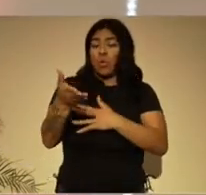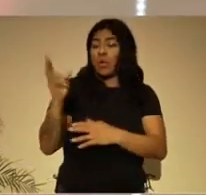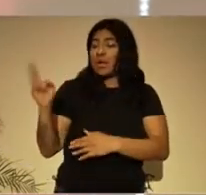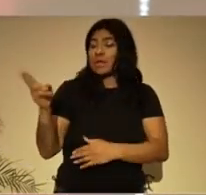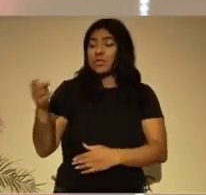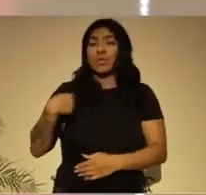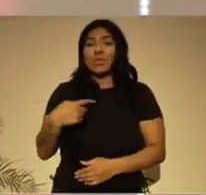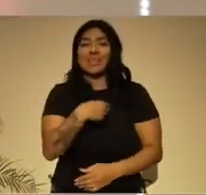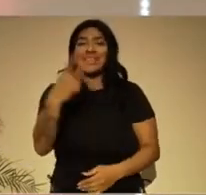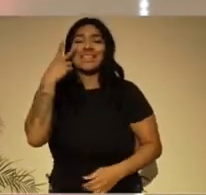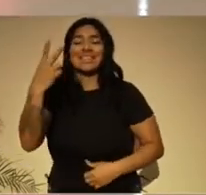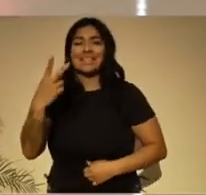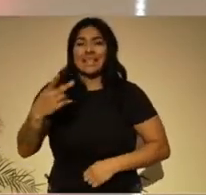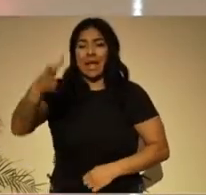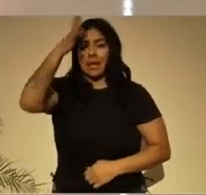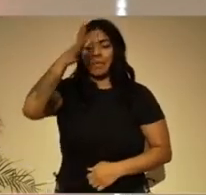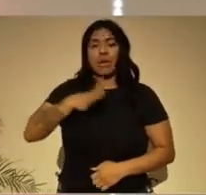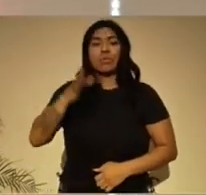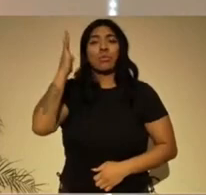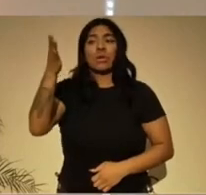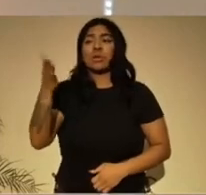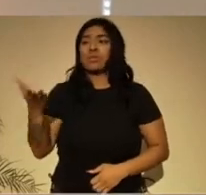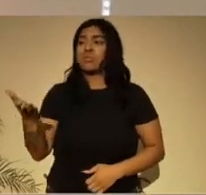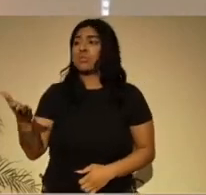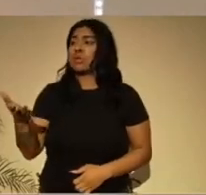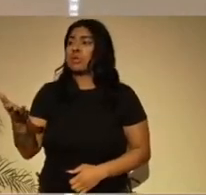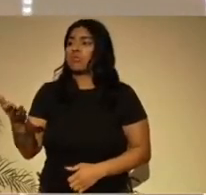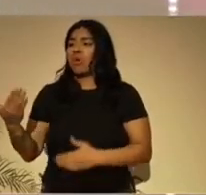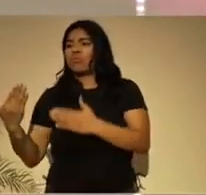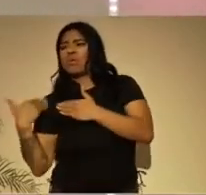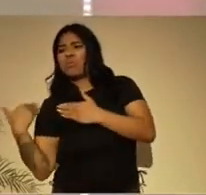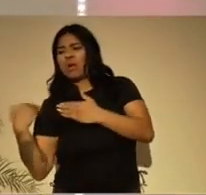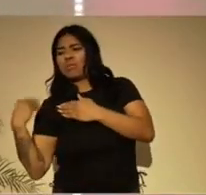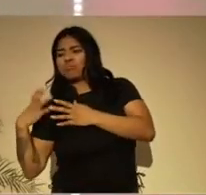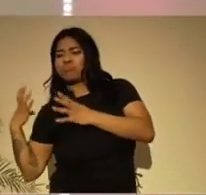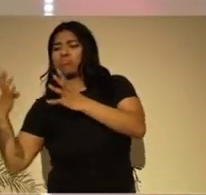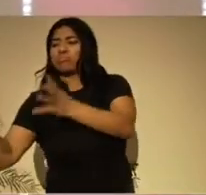seen that man will often take